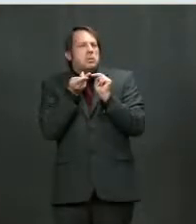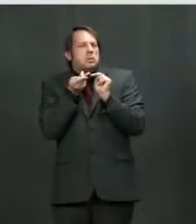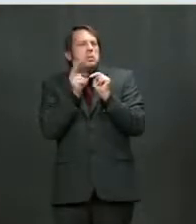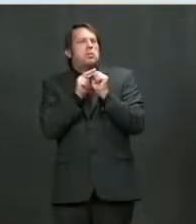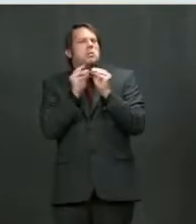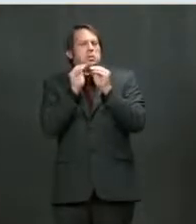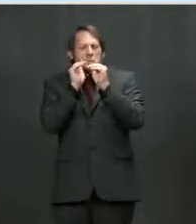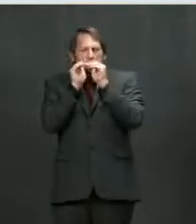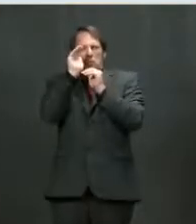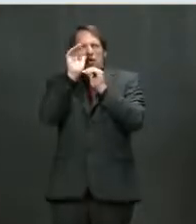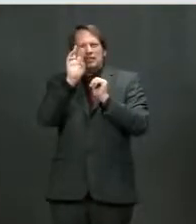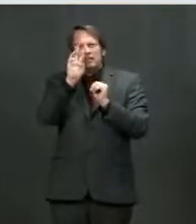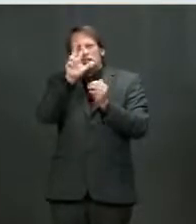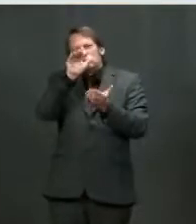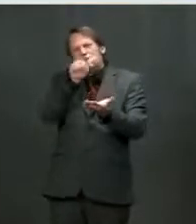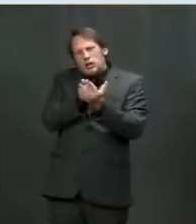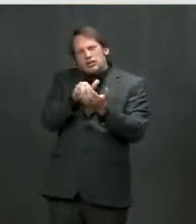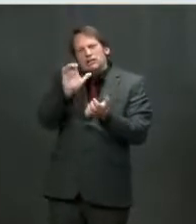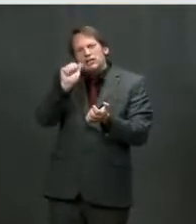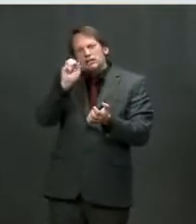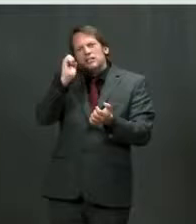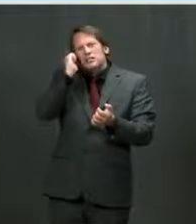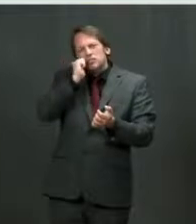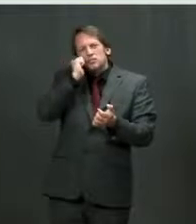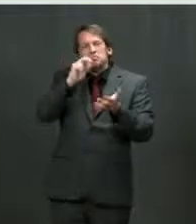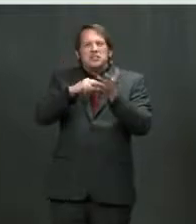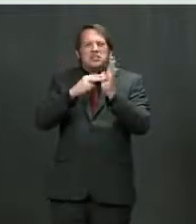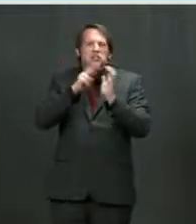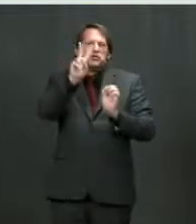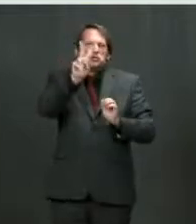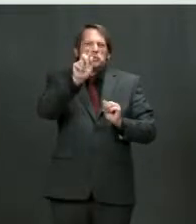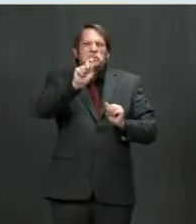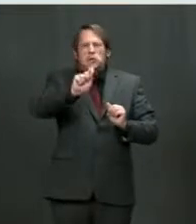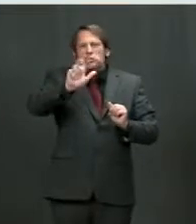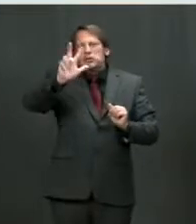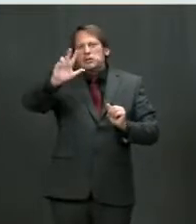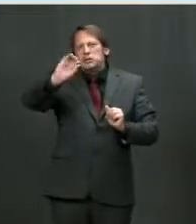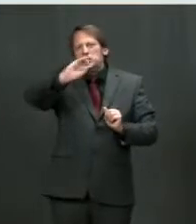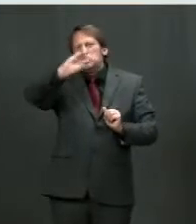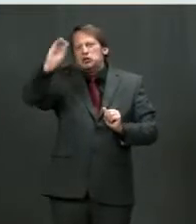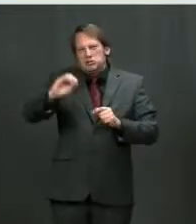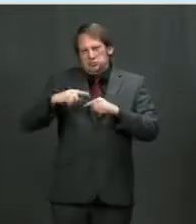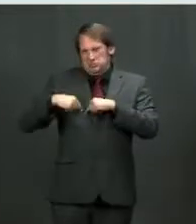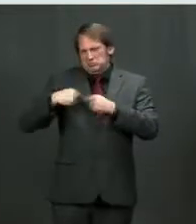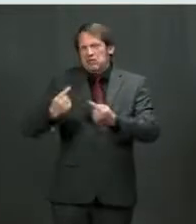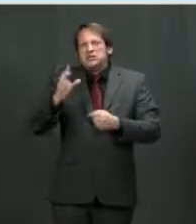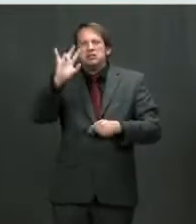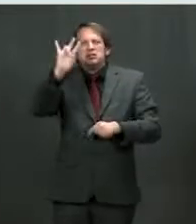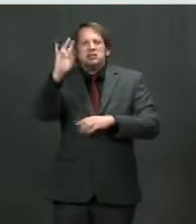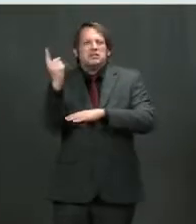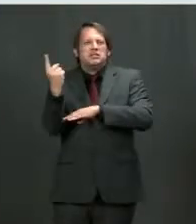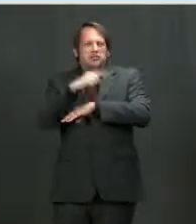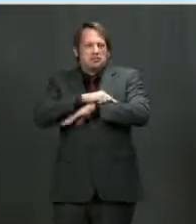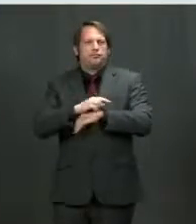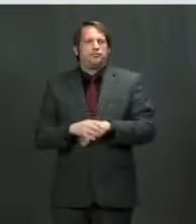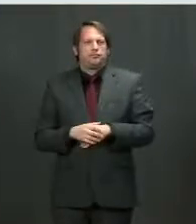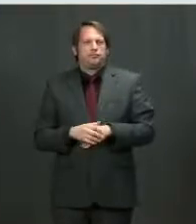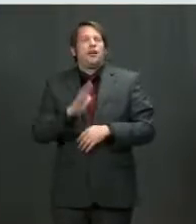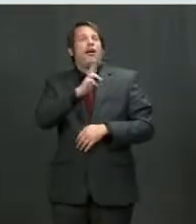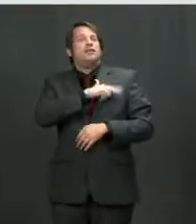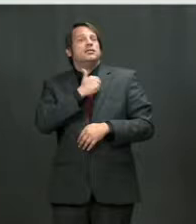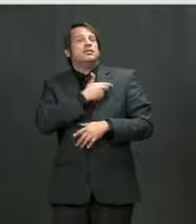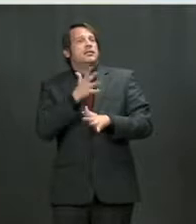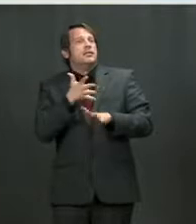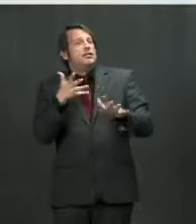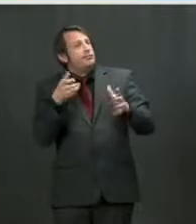This is up approximately 2.3% compared to the prior 7-day average. Hospital admissions also continue to